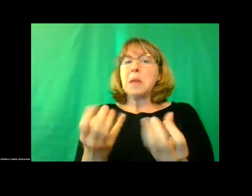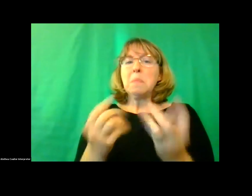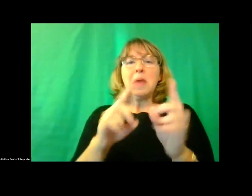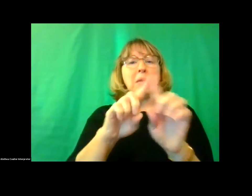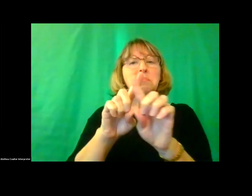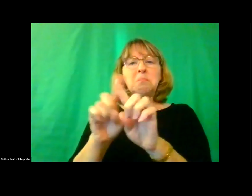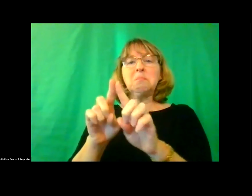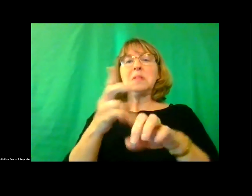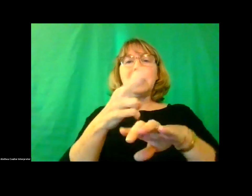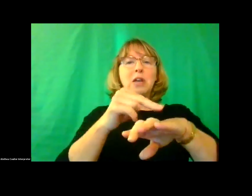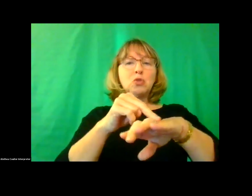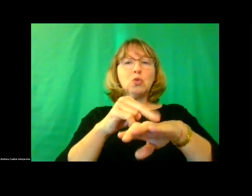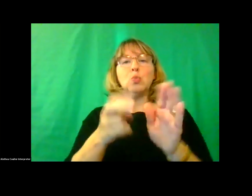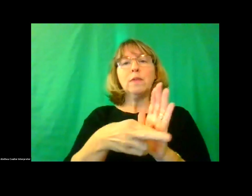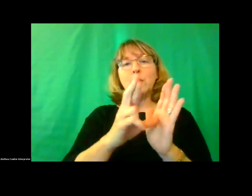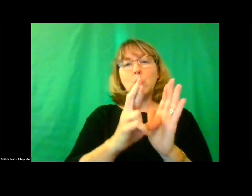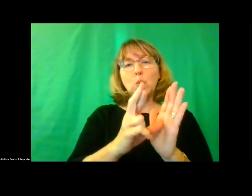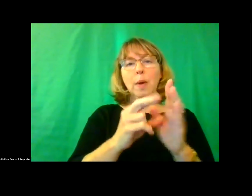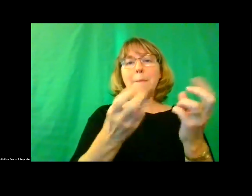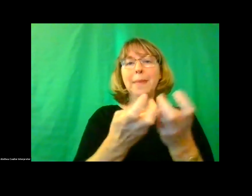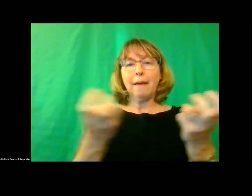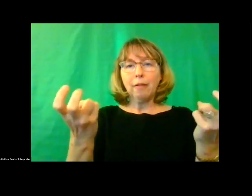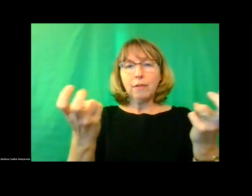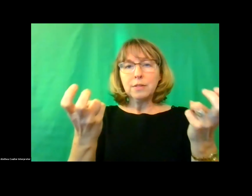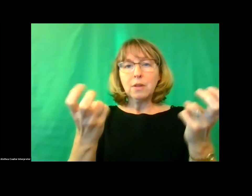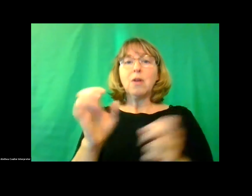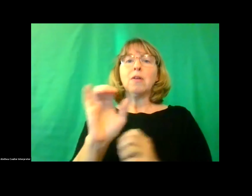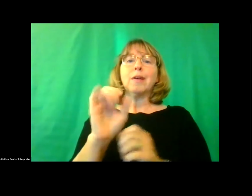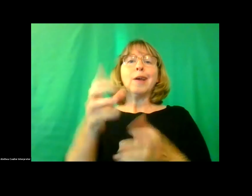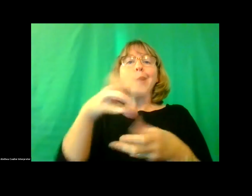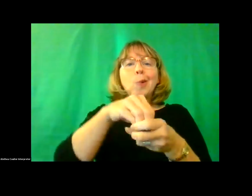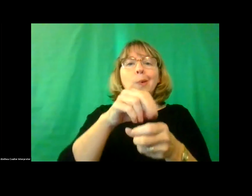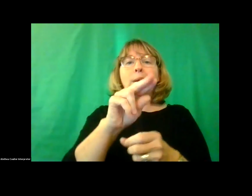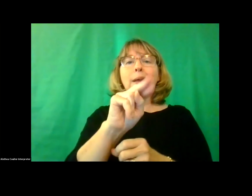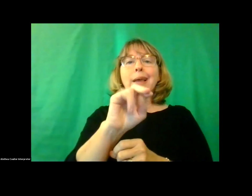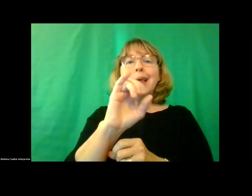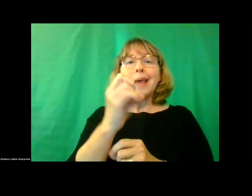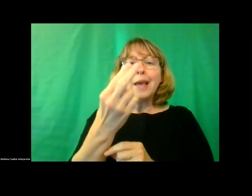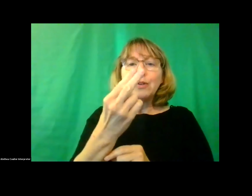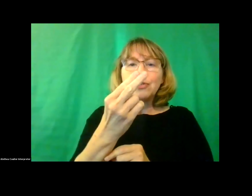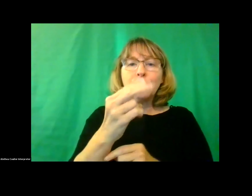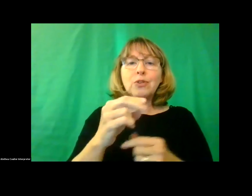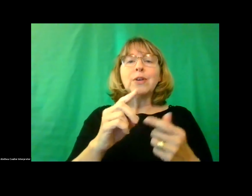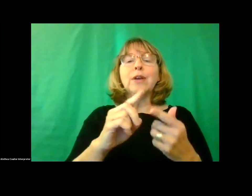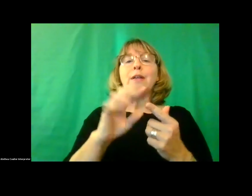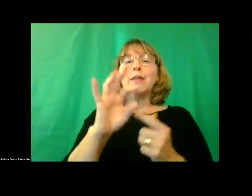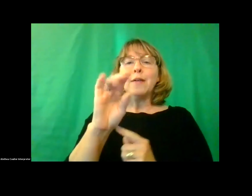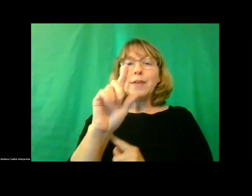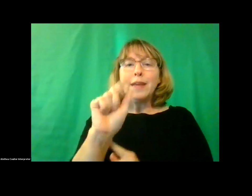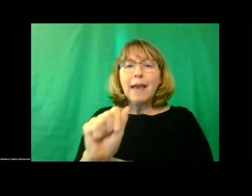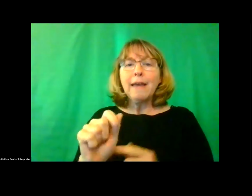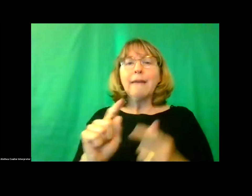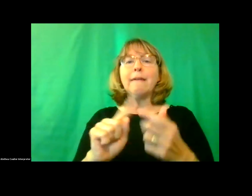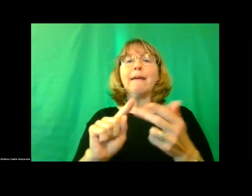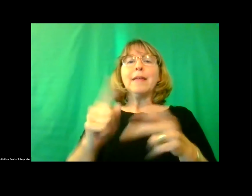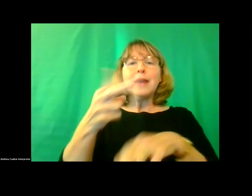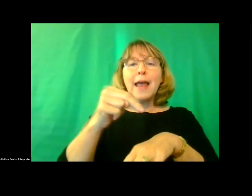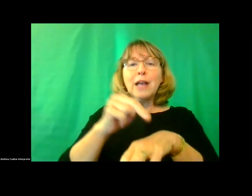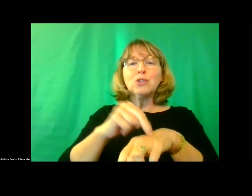advisory panels, including those of the NIH, the NIEHS, the FDA, and the National Center